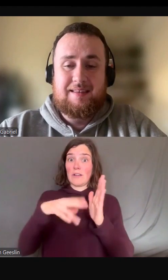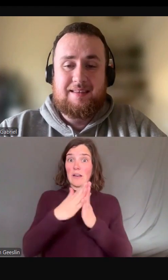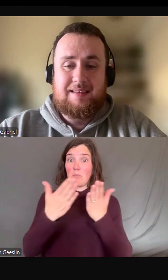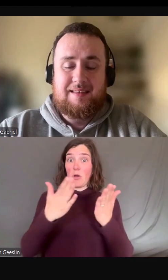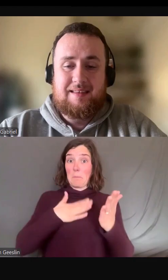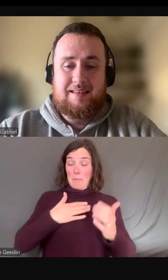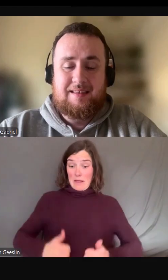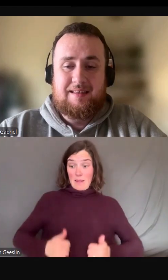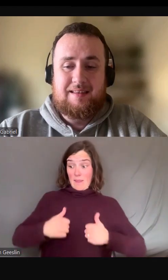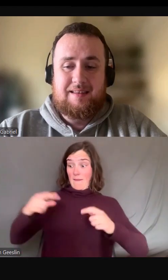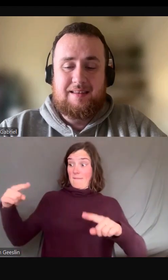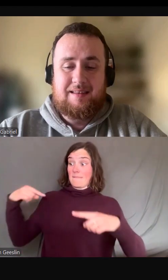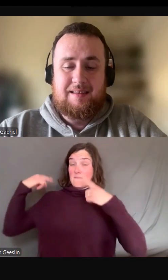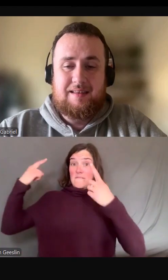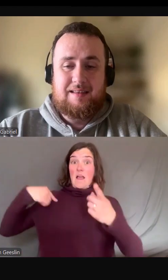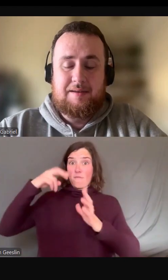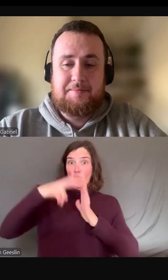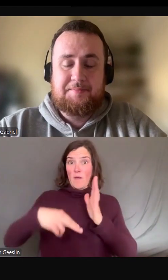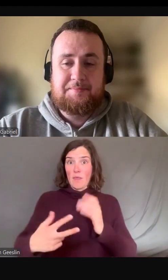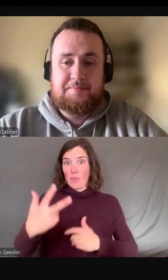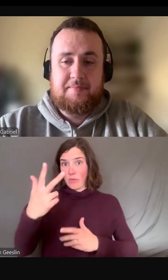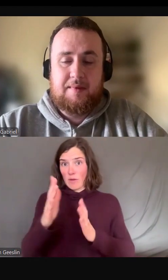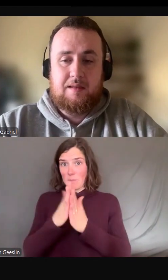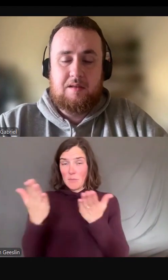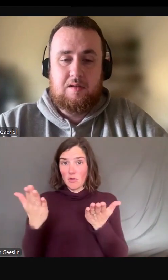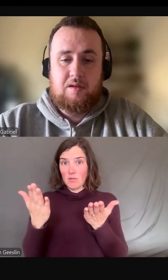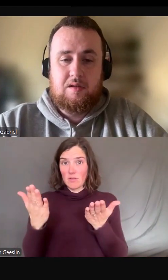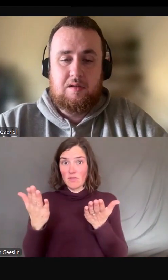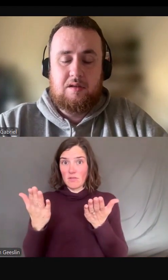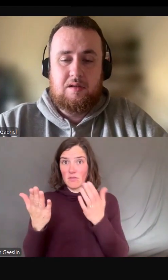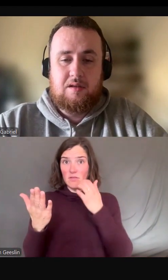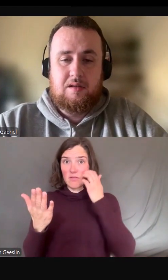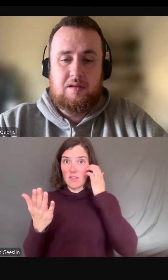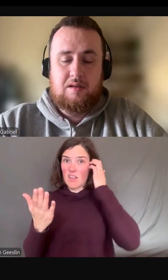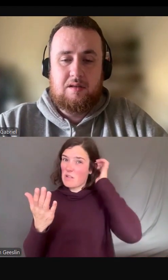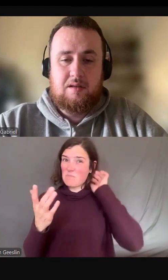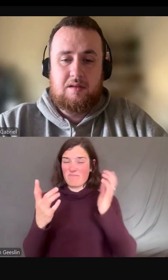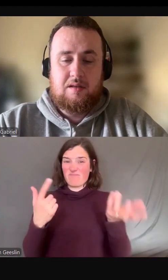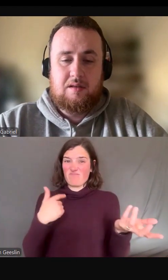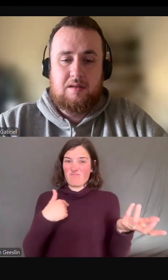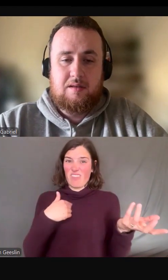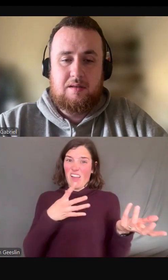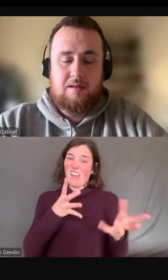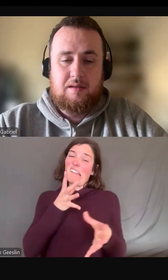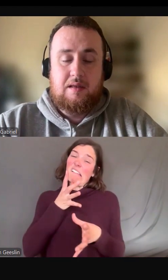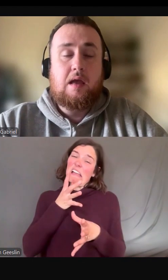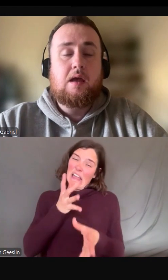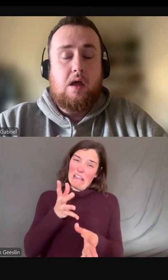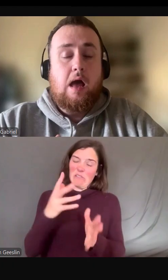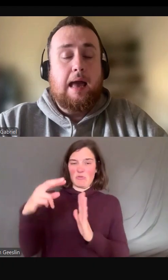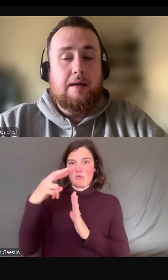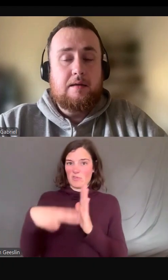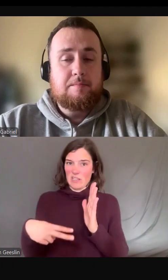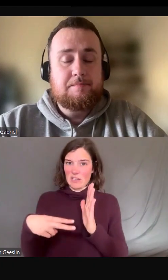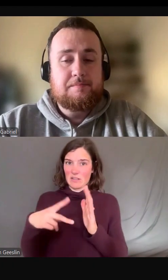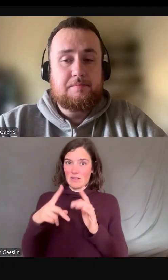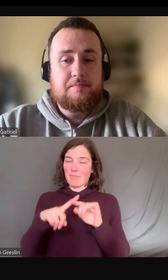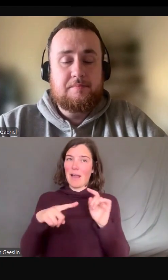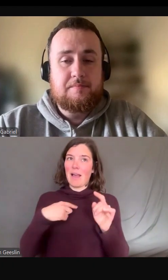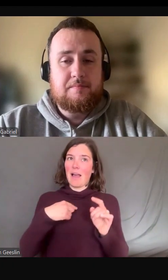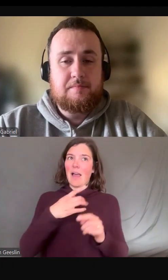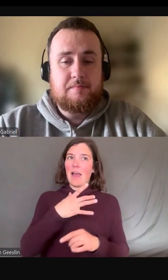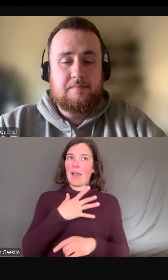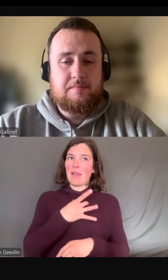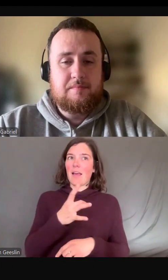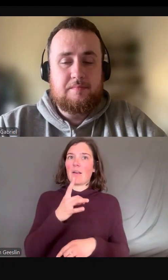and other than textbooks, and it's not I hate to do it, but I like it when I